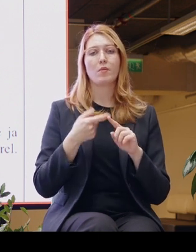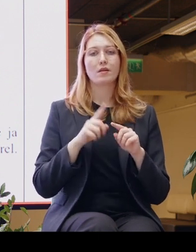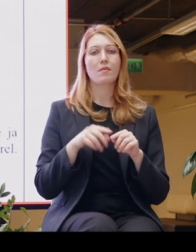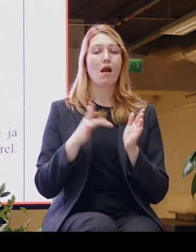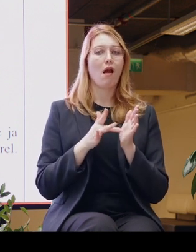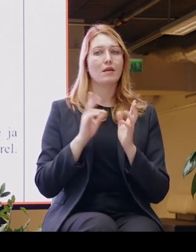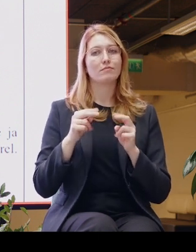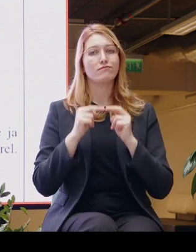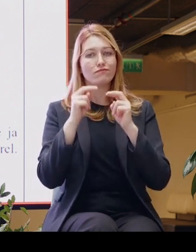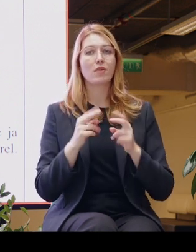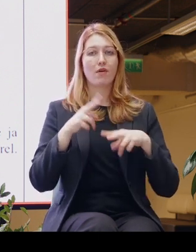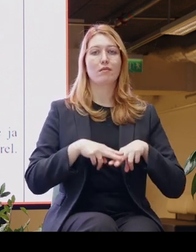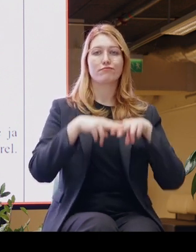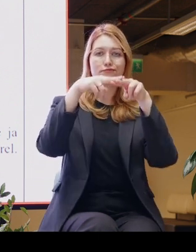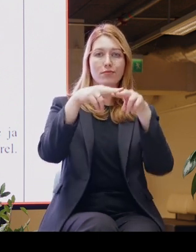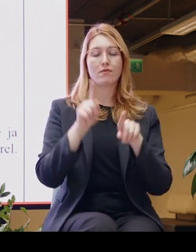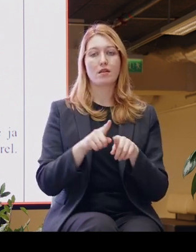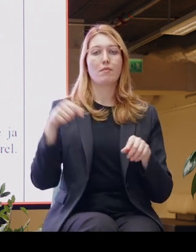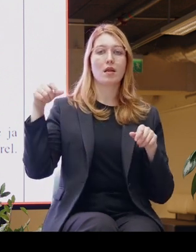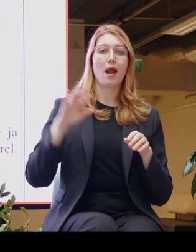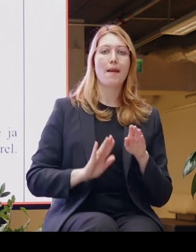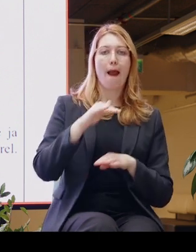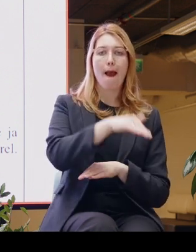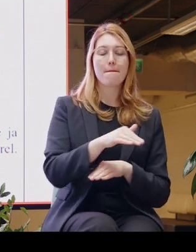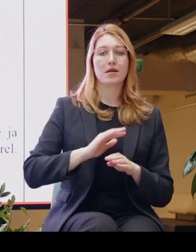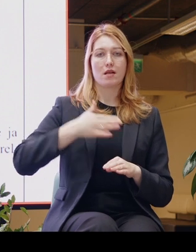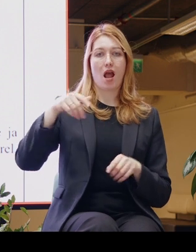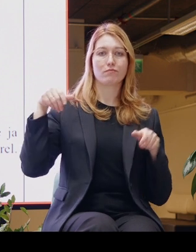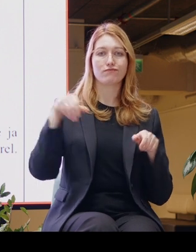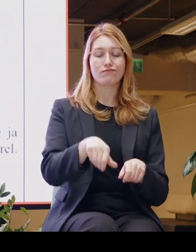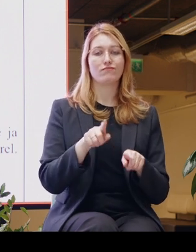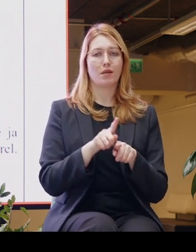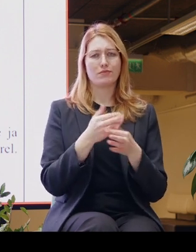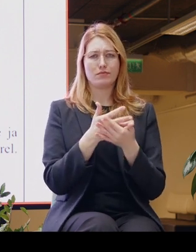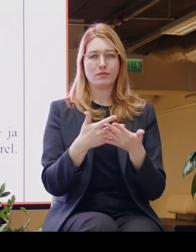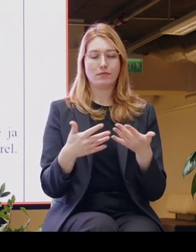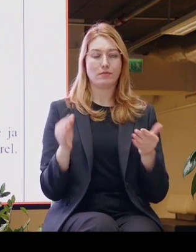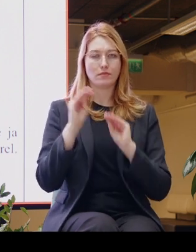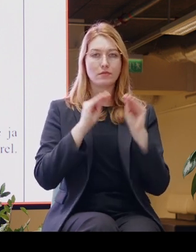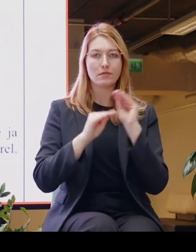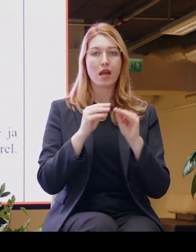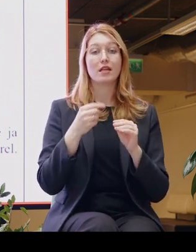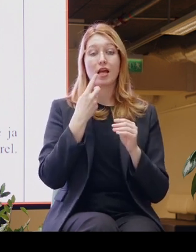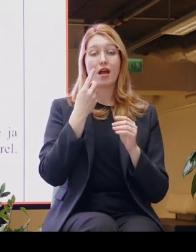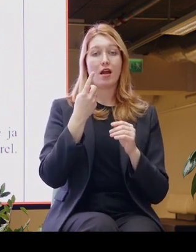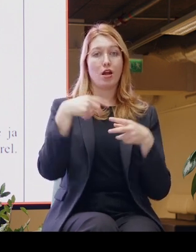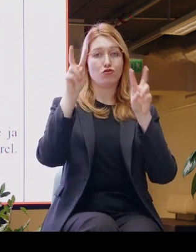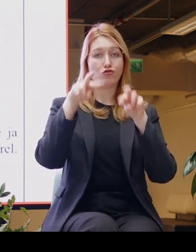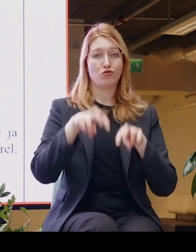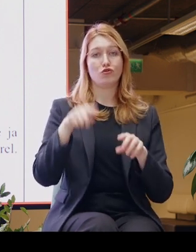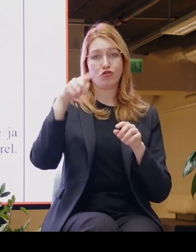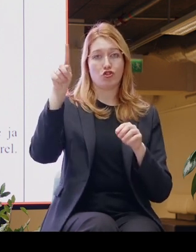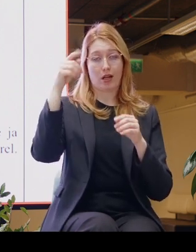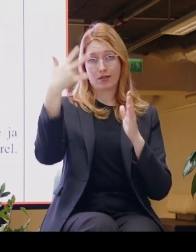be, how the ramps or stairs, the classes. And this is like a very long checklist. And this is only for the